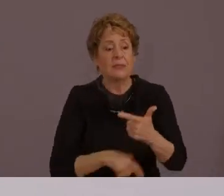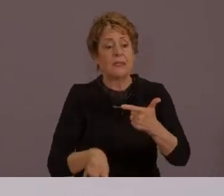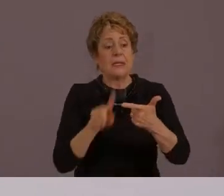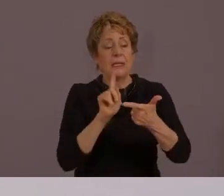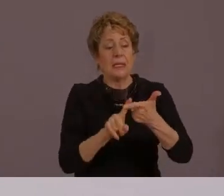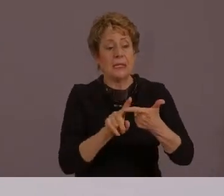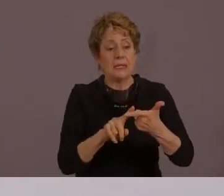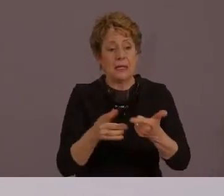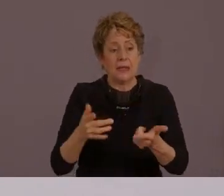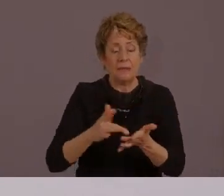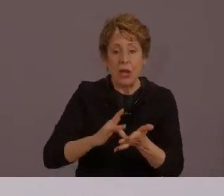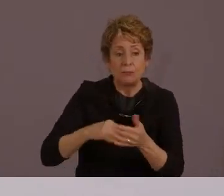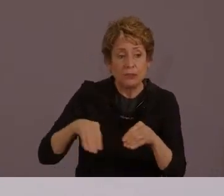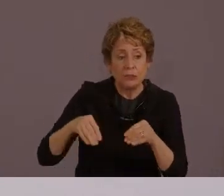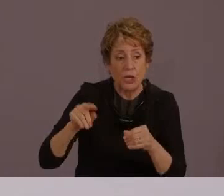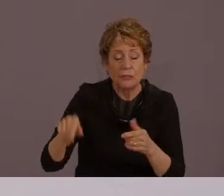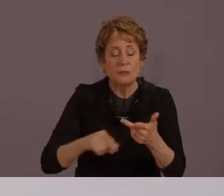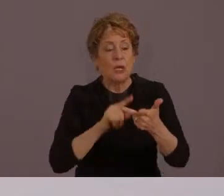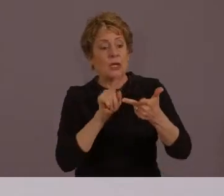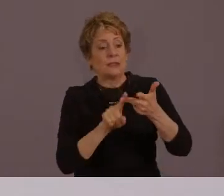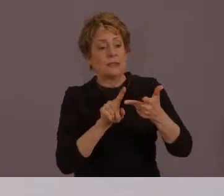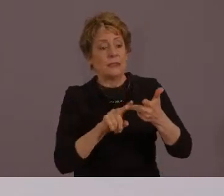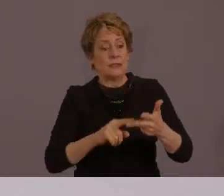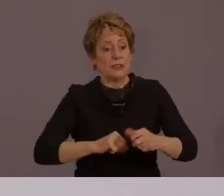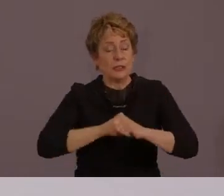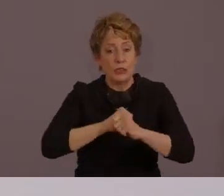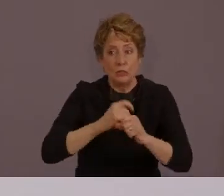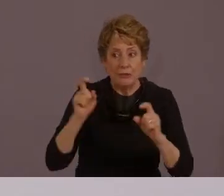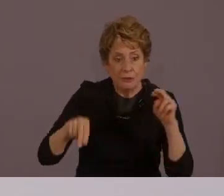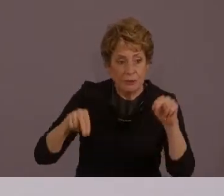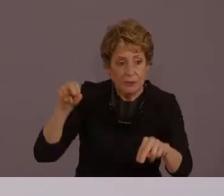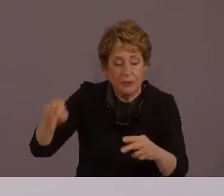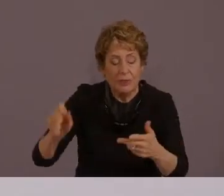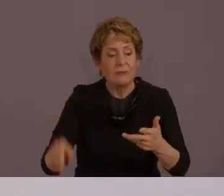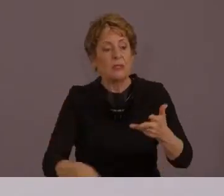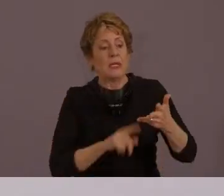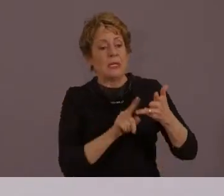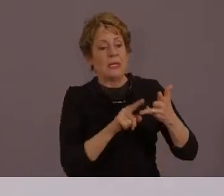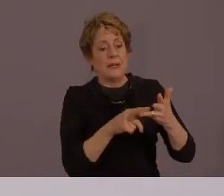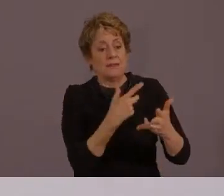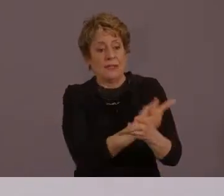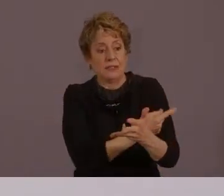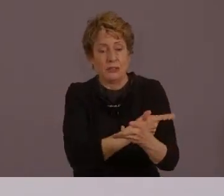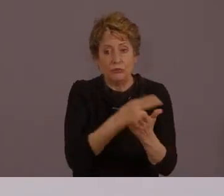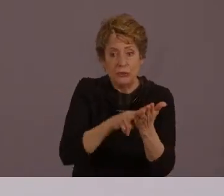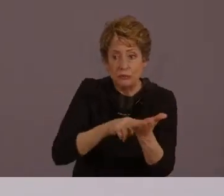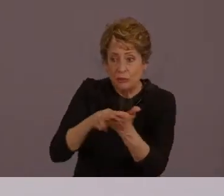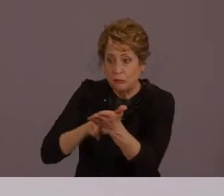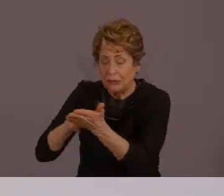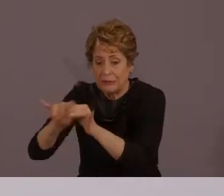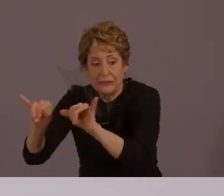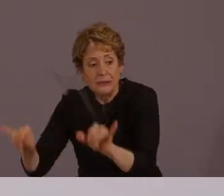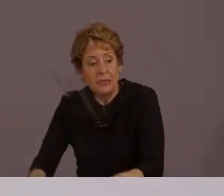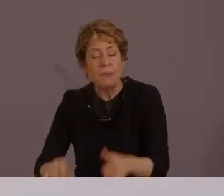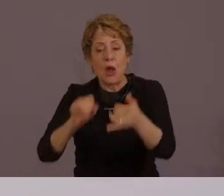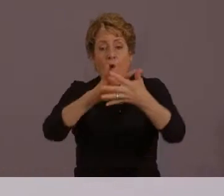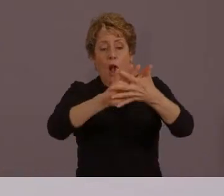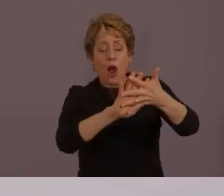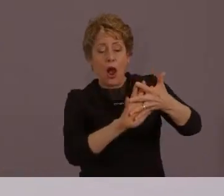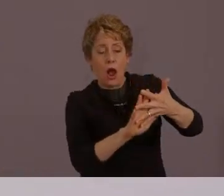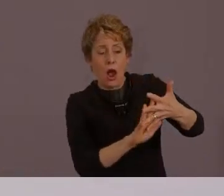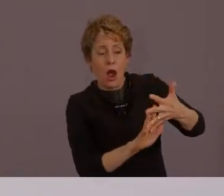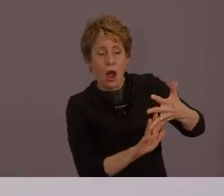it's security, it's a vaccine registration system. There's a number of things that need to be provided outside of